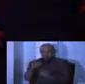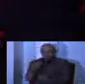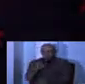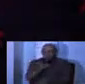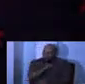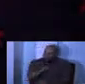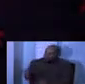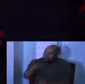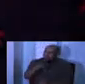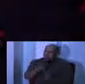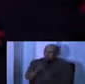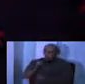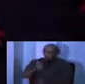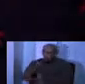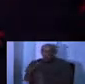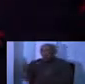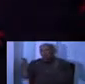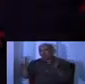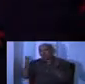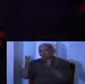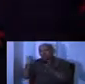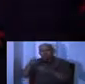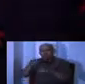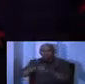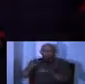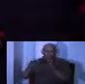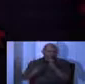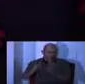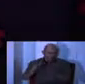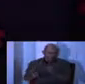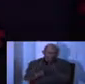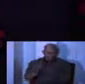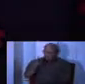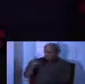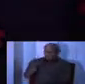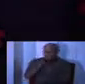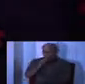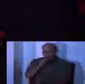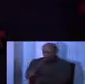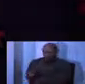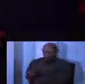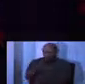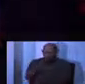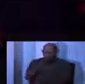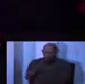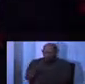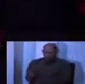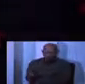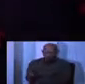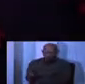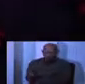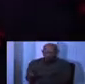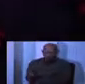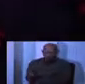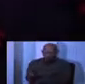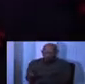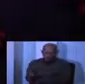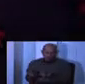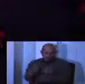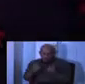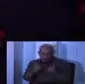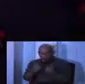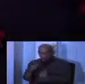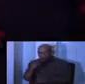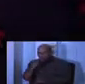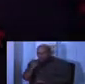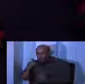me. Ordinary folk. The folk who perhaps have had love withheld from them. Or